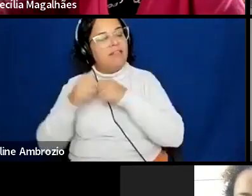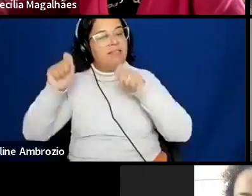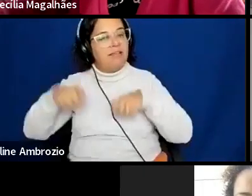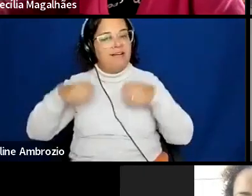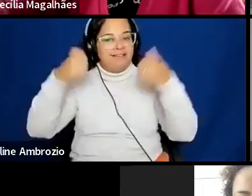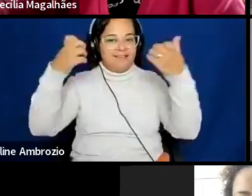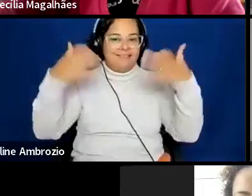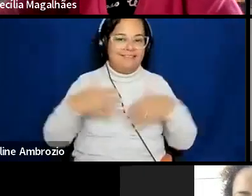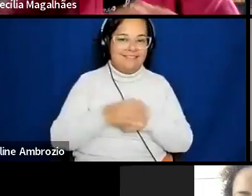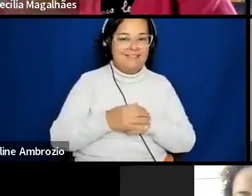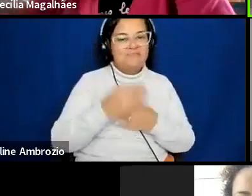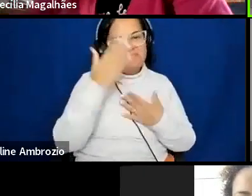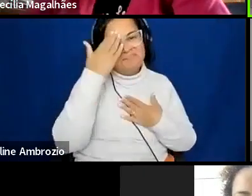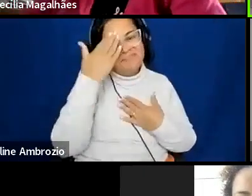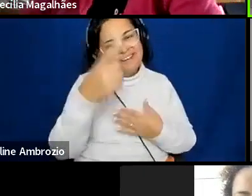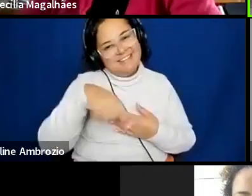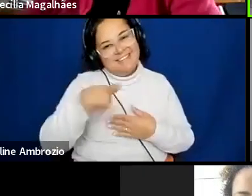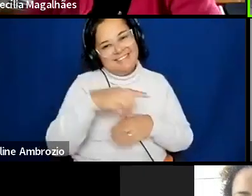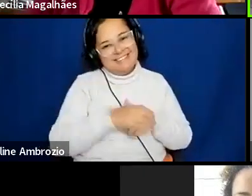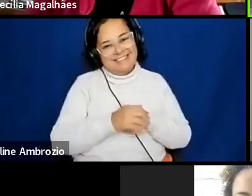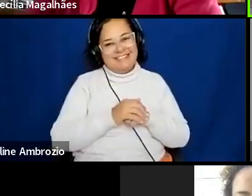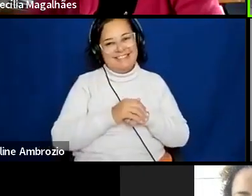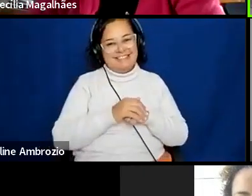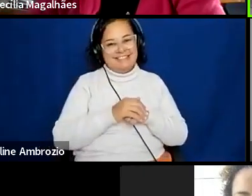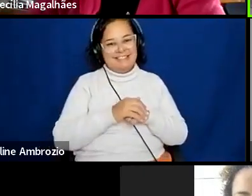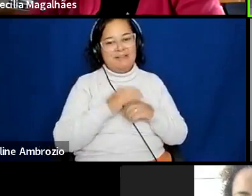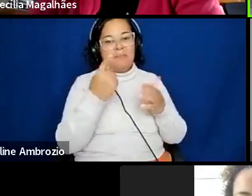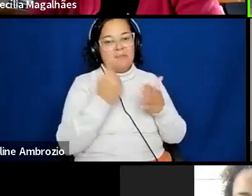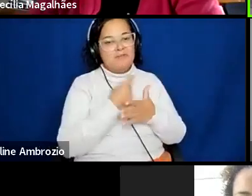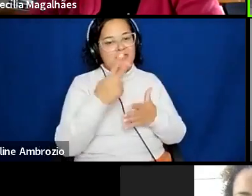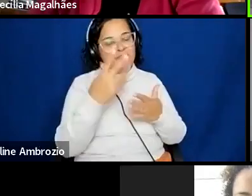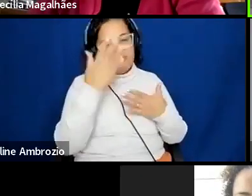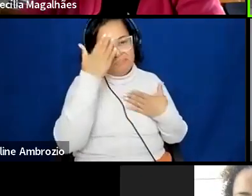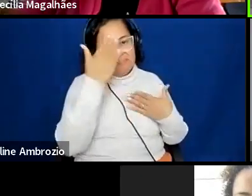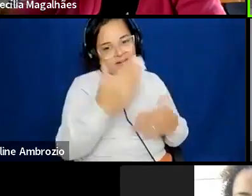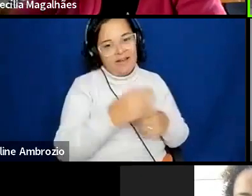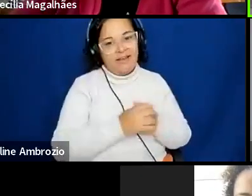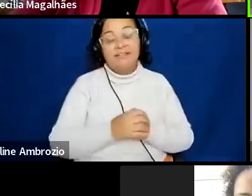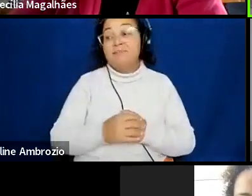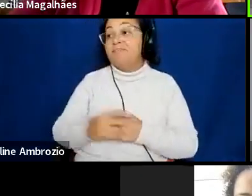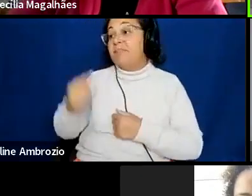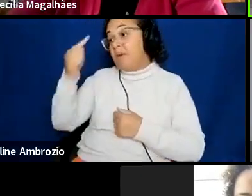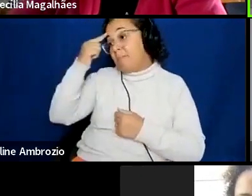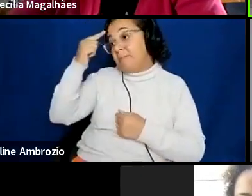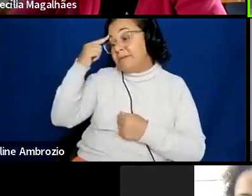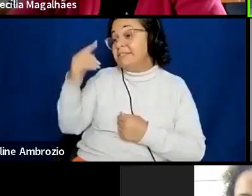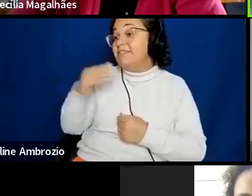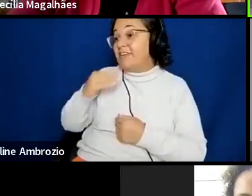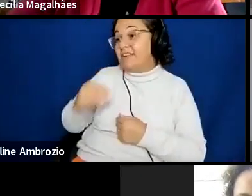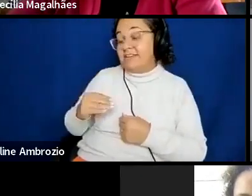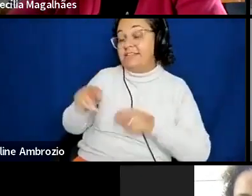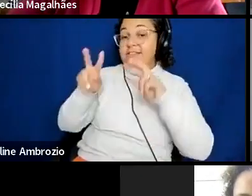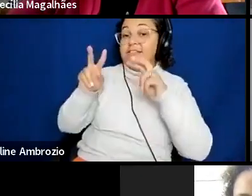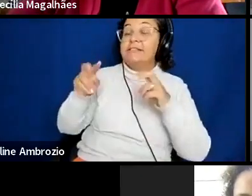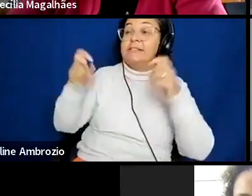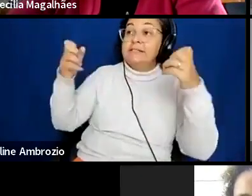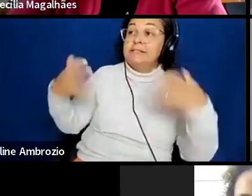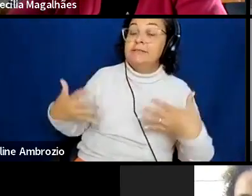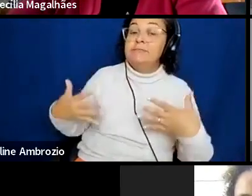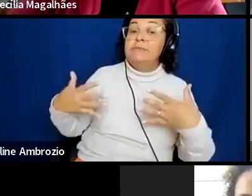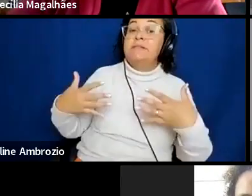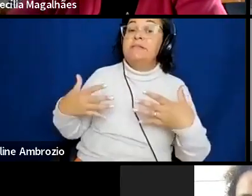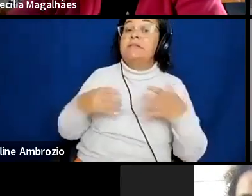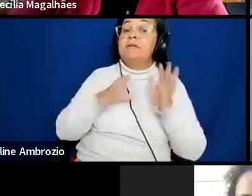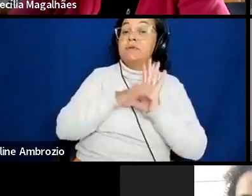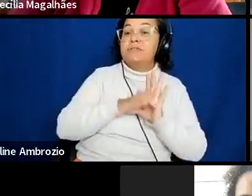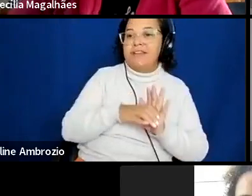question. Yeah, I was thinking about Freire and when he talks about indignation, perhaps makes us feel